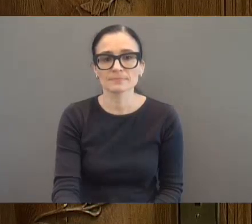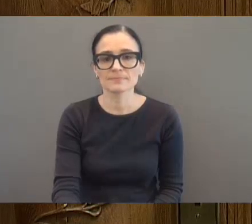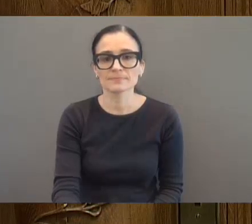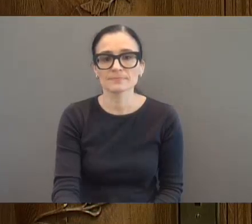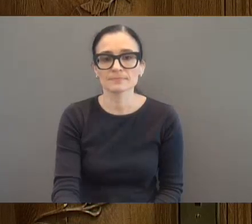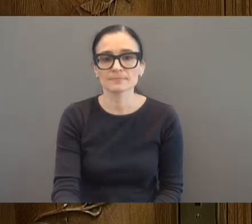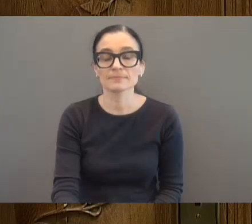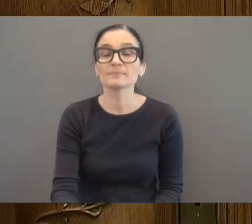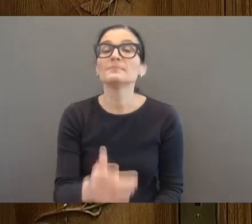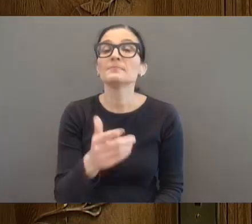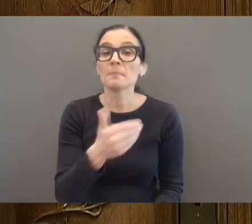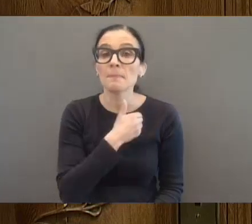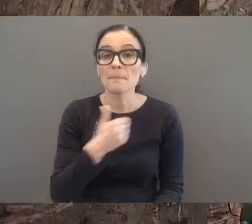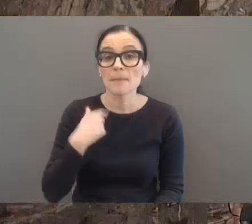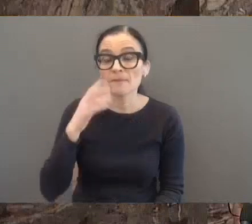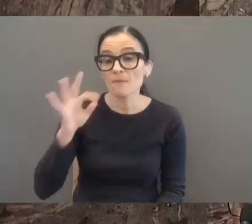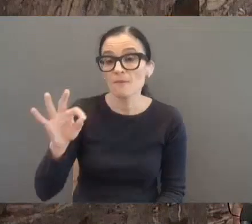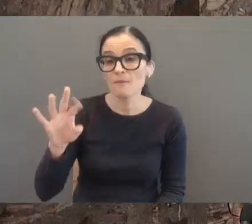Sorry.